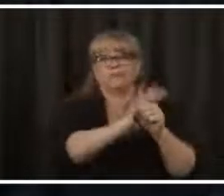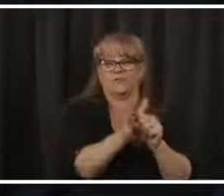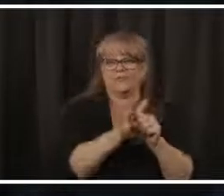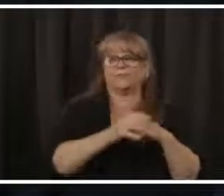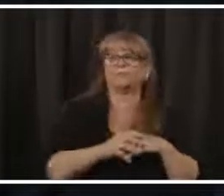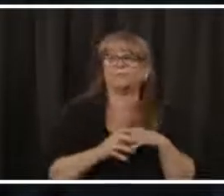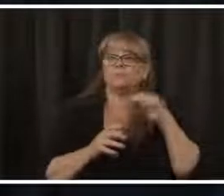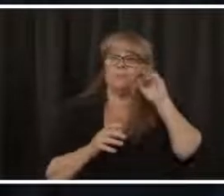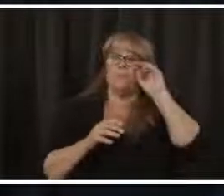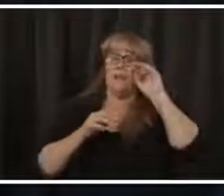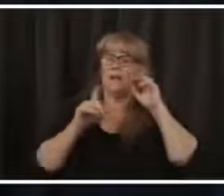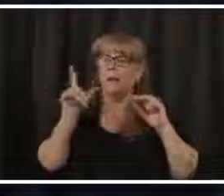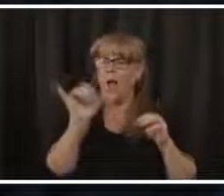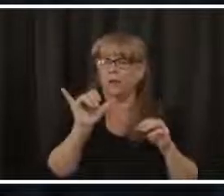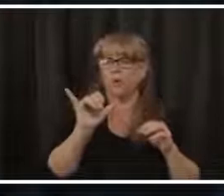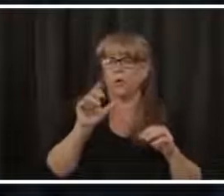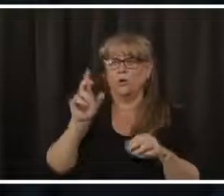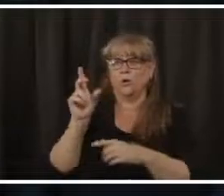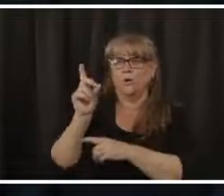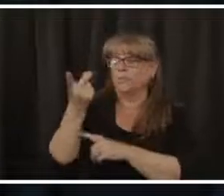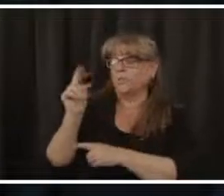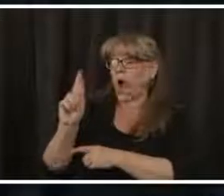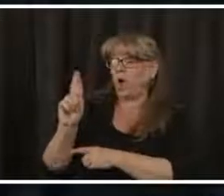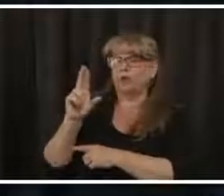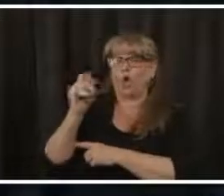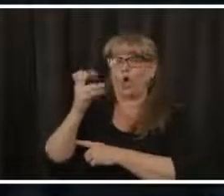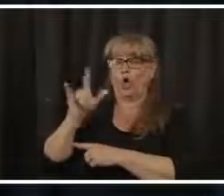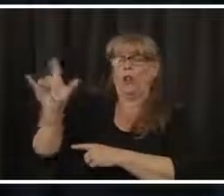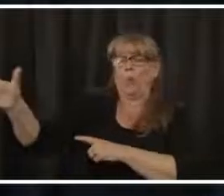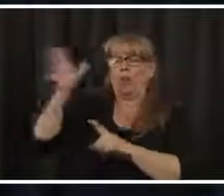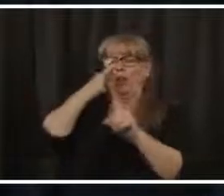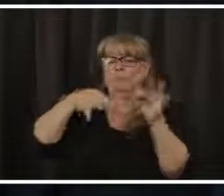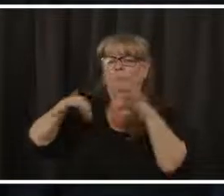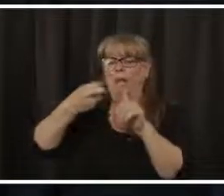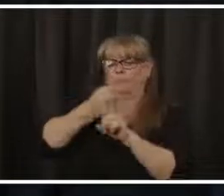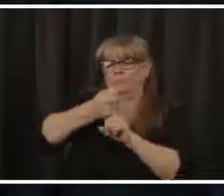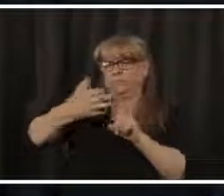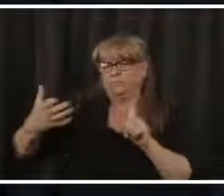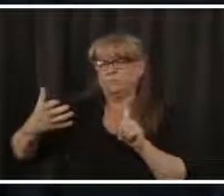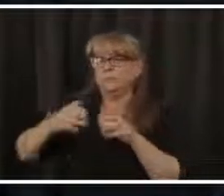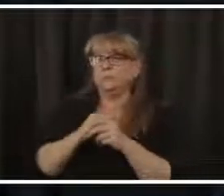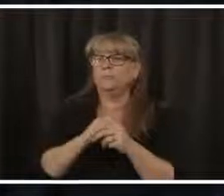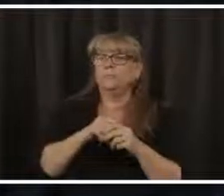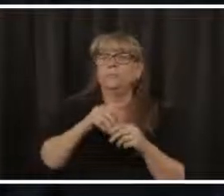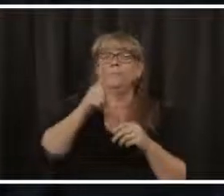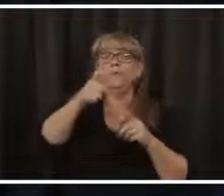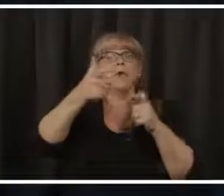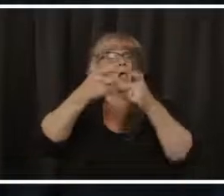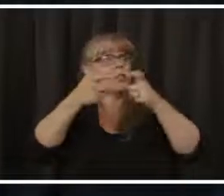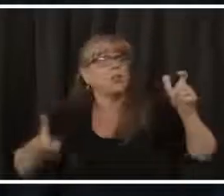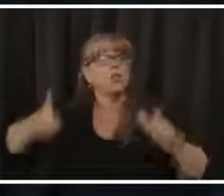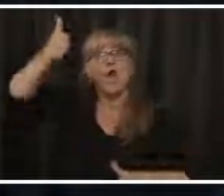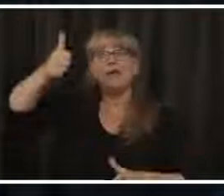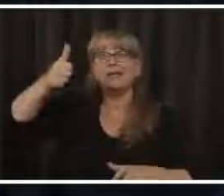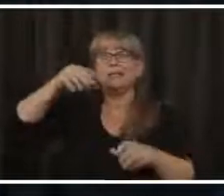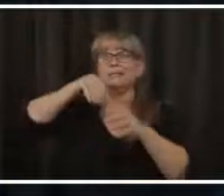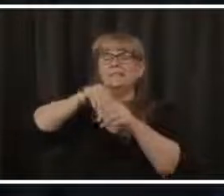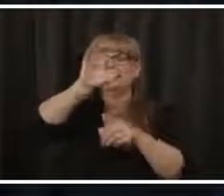what Dr. Herlihy will walk you through is Colorado's 10 largest counties. It's hard to use small counties